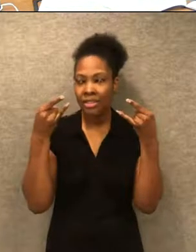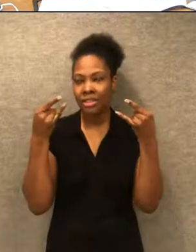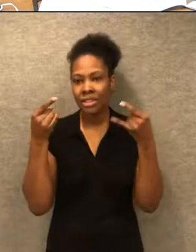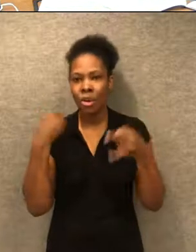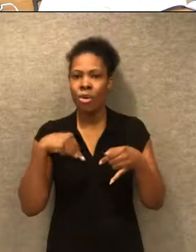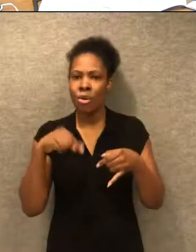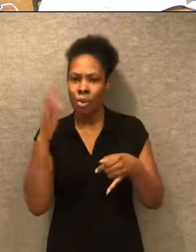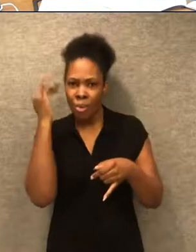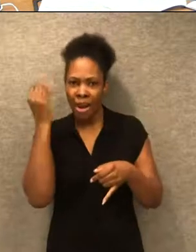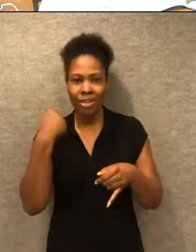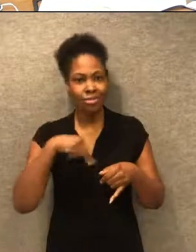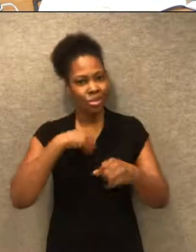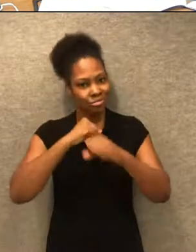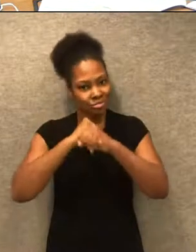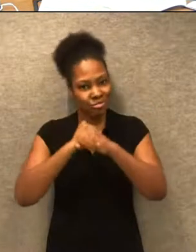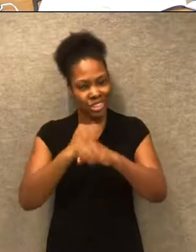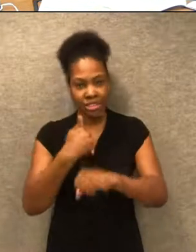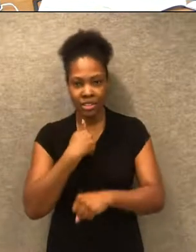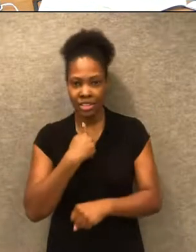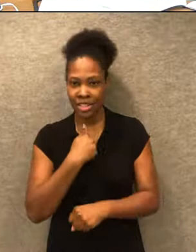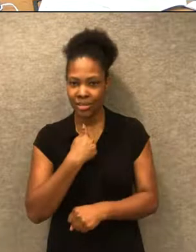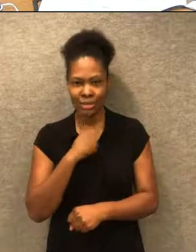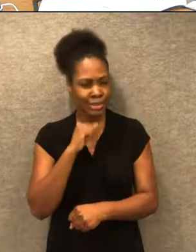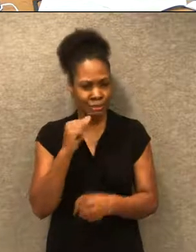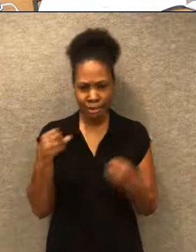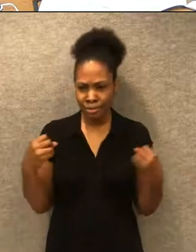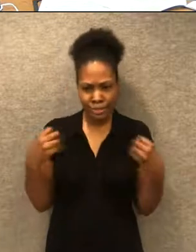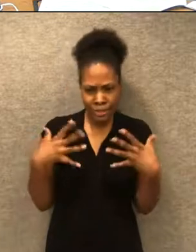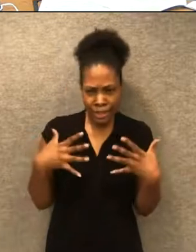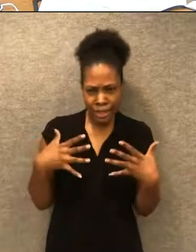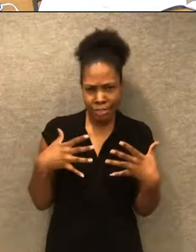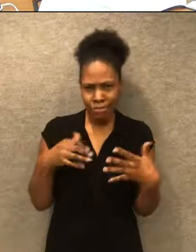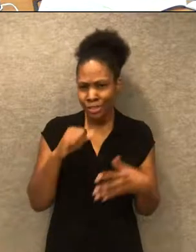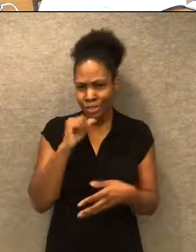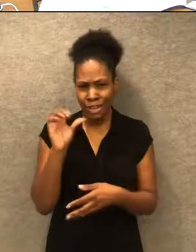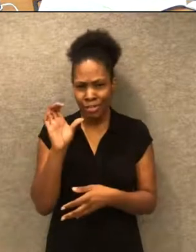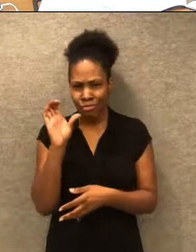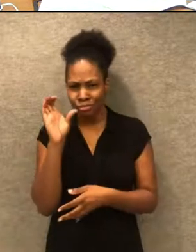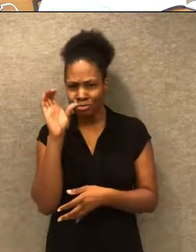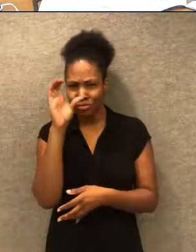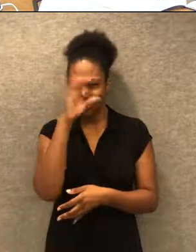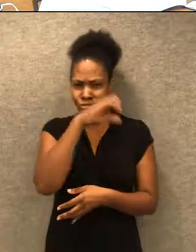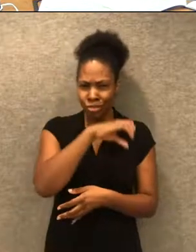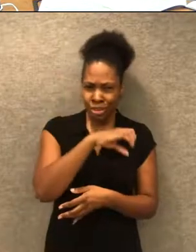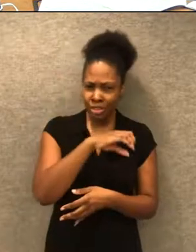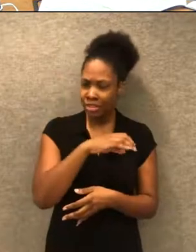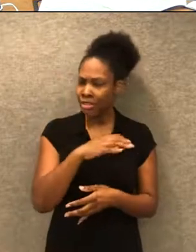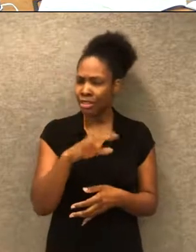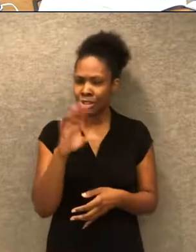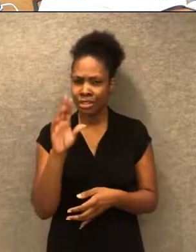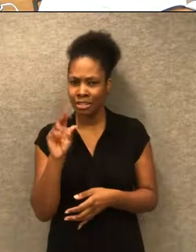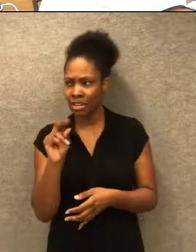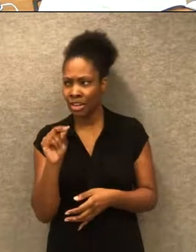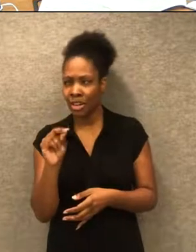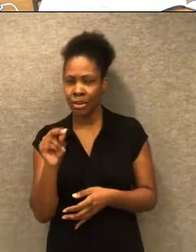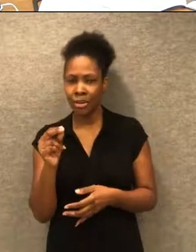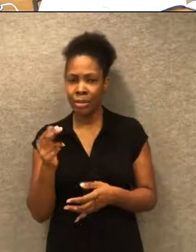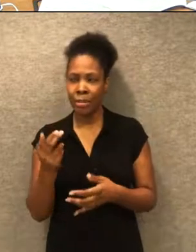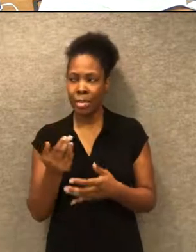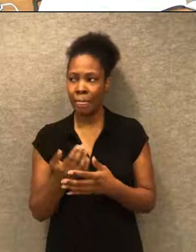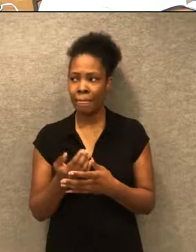protect ourselves. It's not scary, it's not creepy. It doesn't mean that, you know, it's not